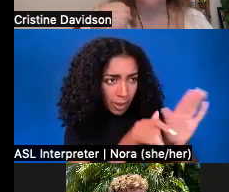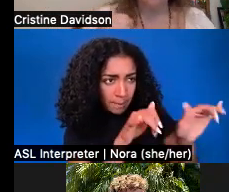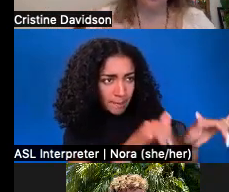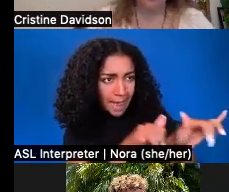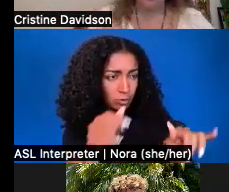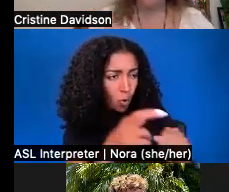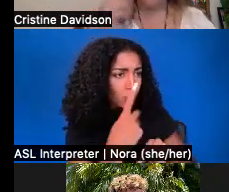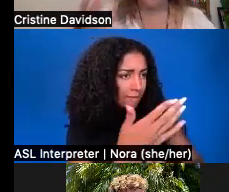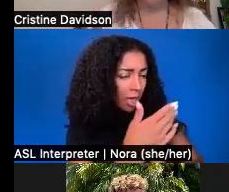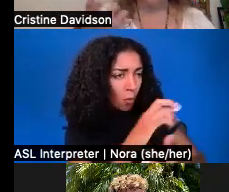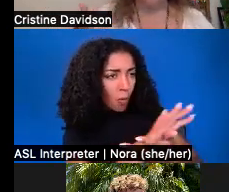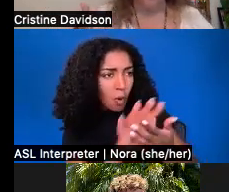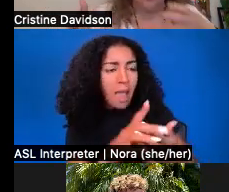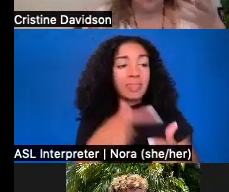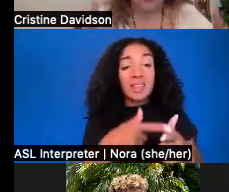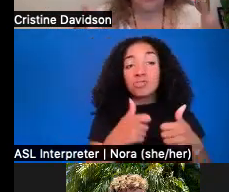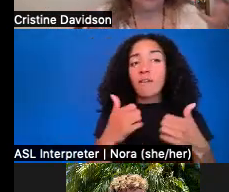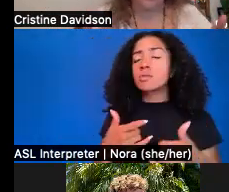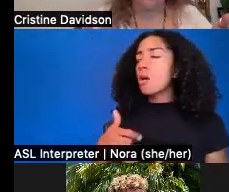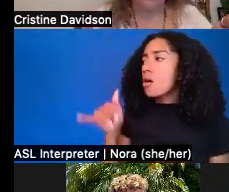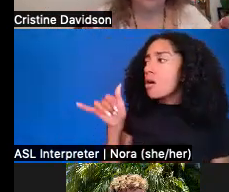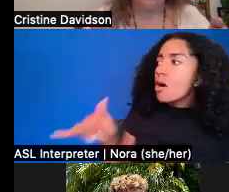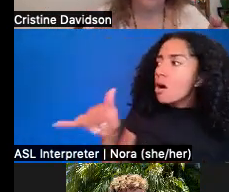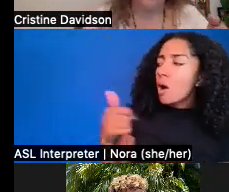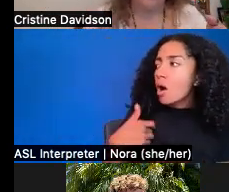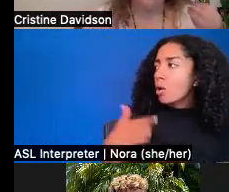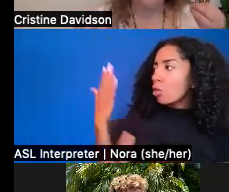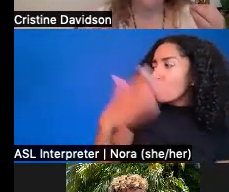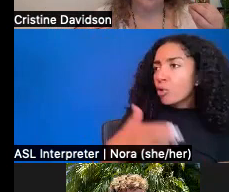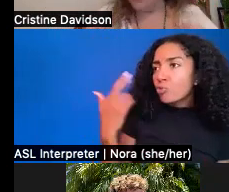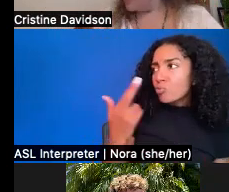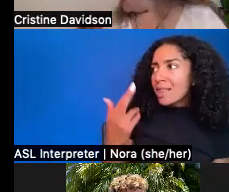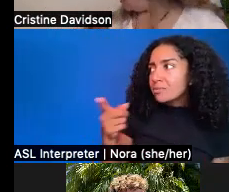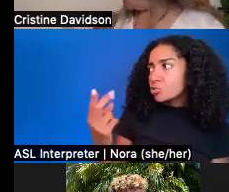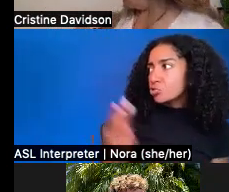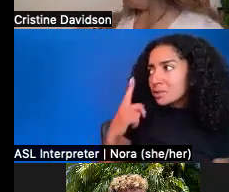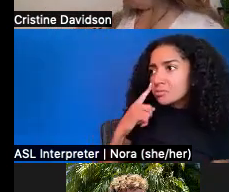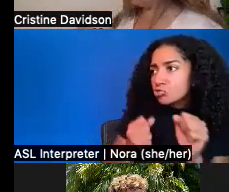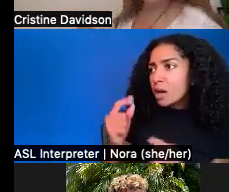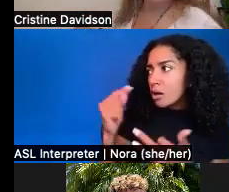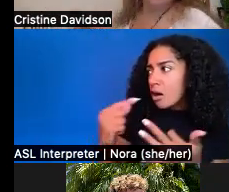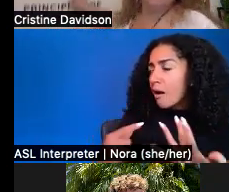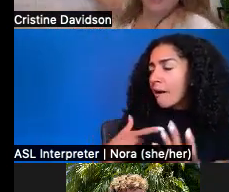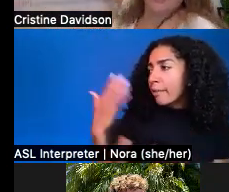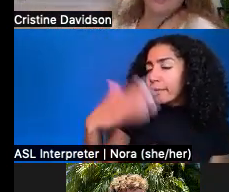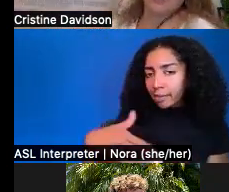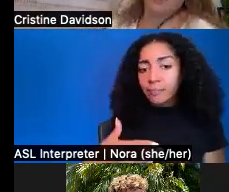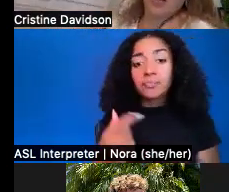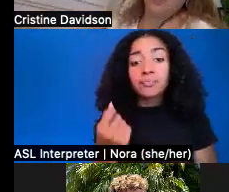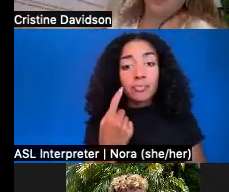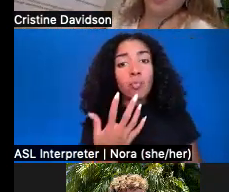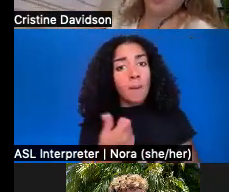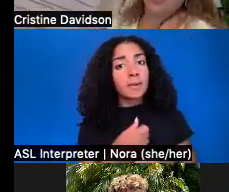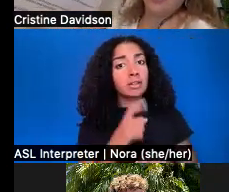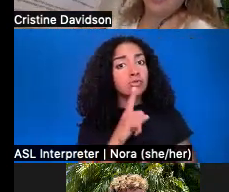Because, you know, we want people to come to their own recognition of things, because that helps strengthen those original principles of advocacy,